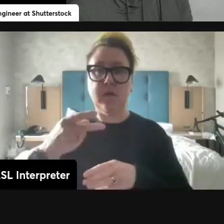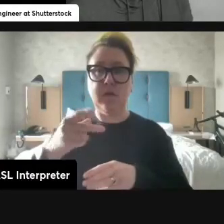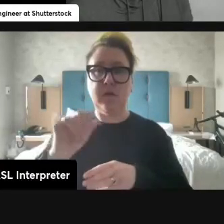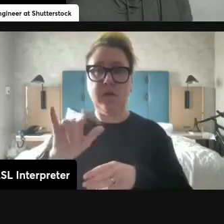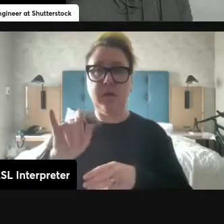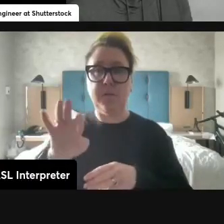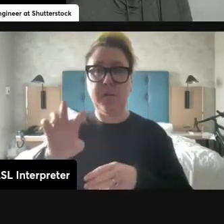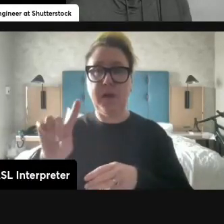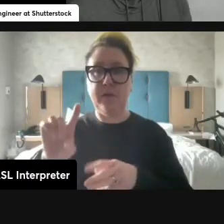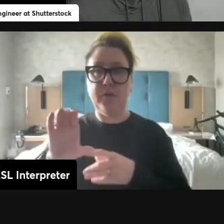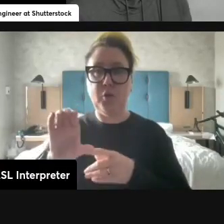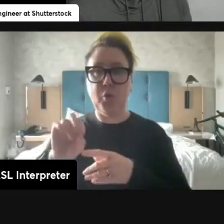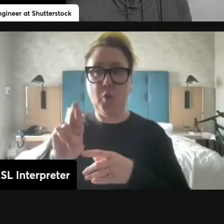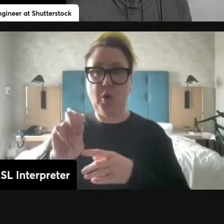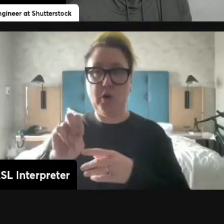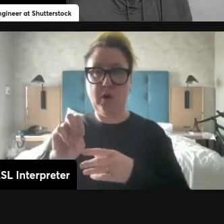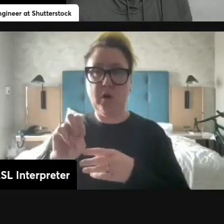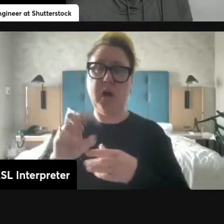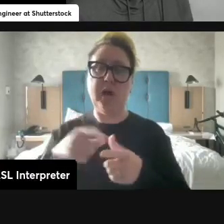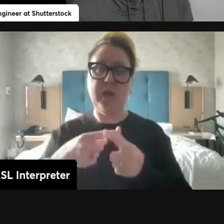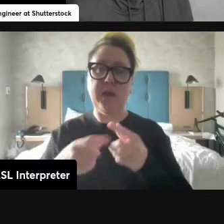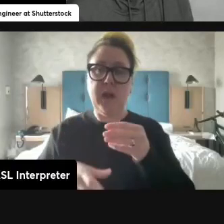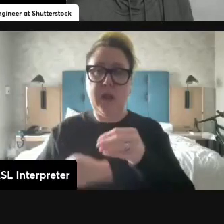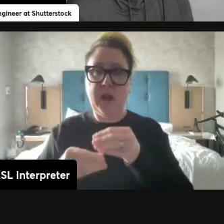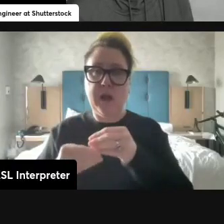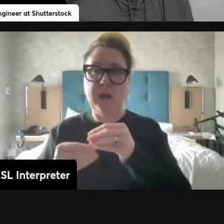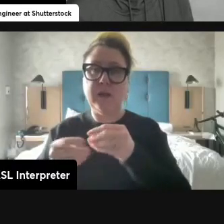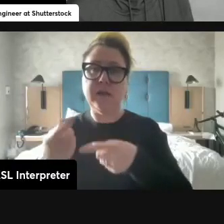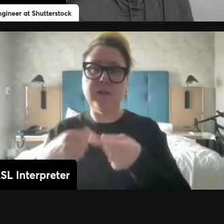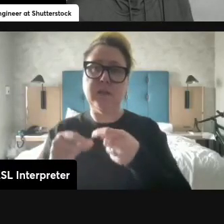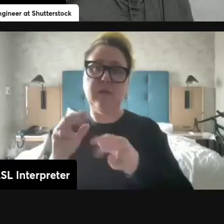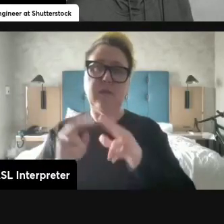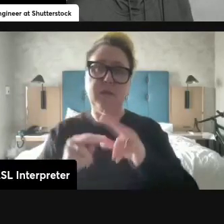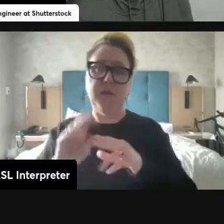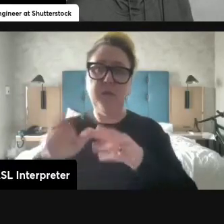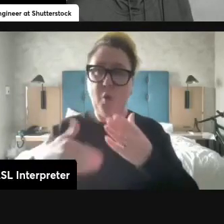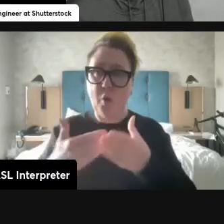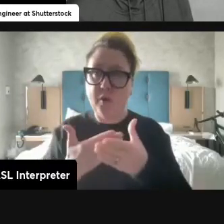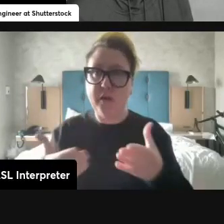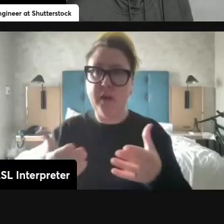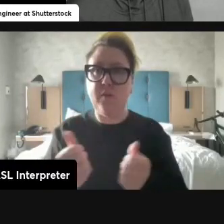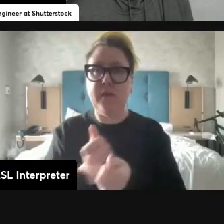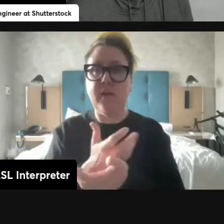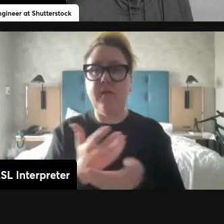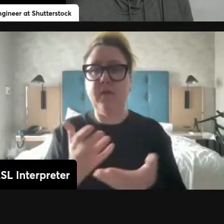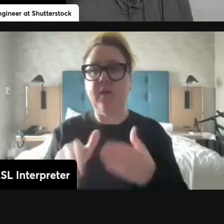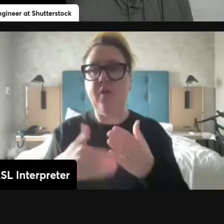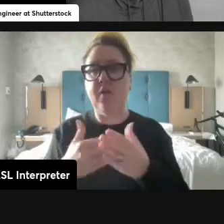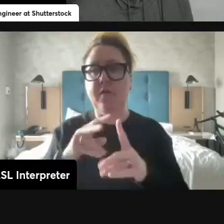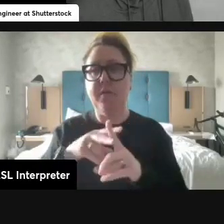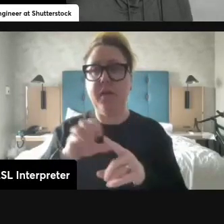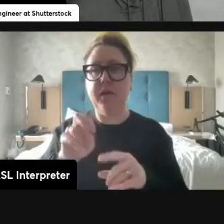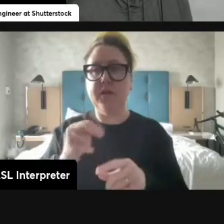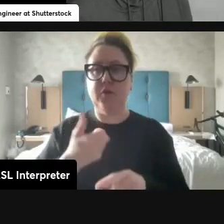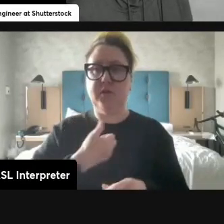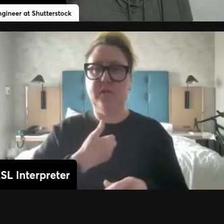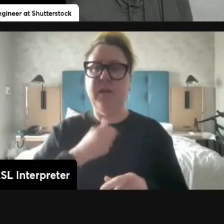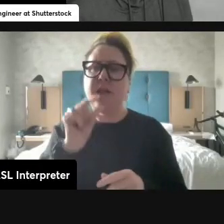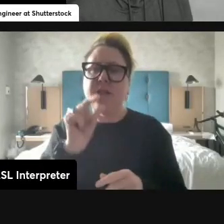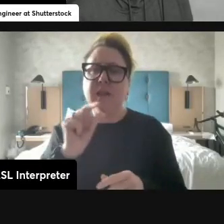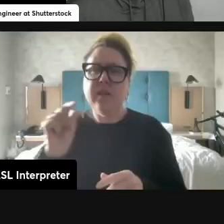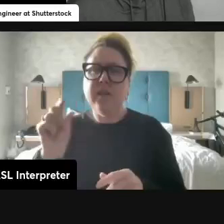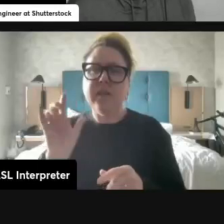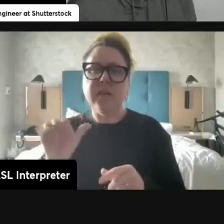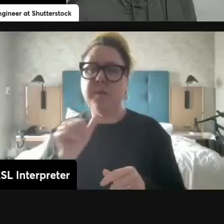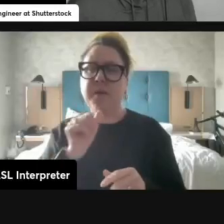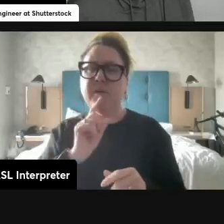core, and then we can add on things instead of having to build the whole thing ourselves every time with all these plugins. Little things like that, but nothing